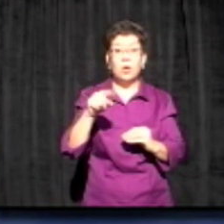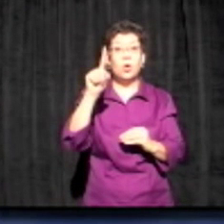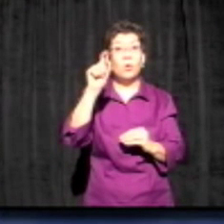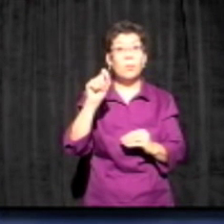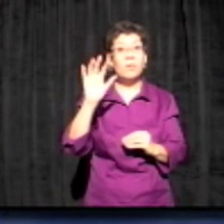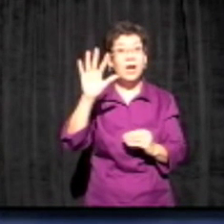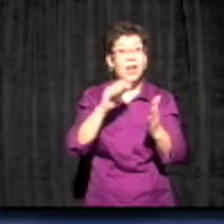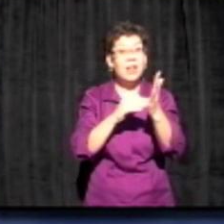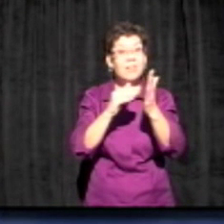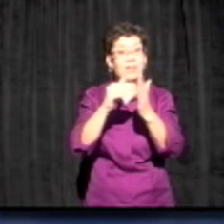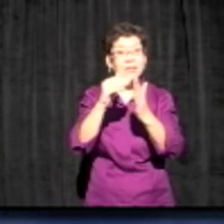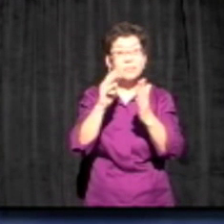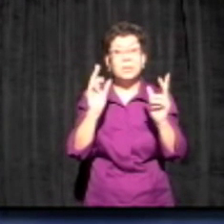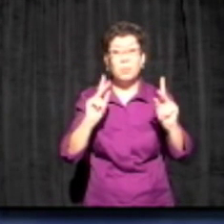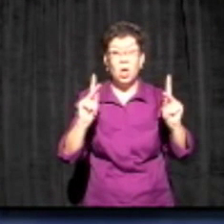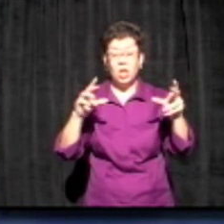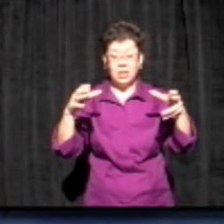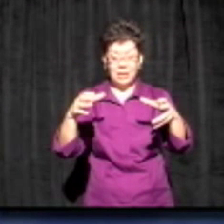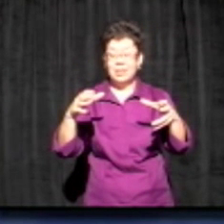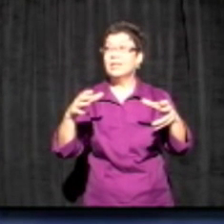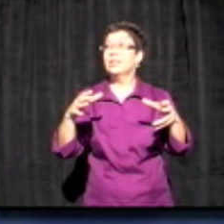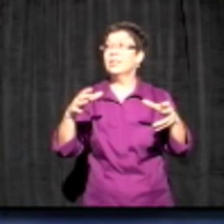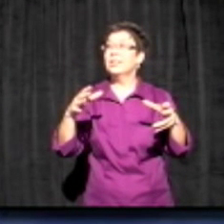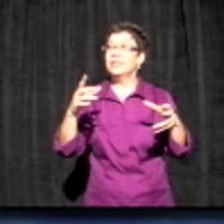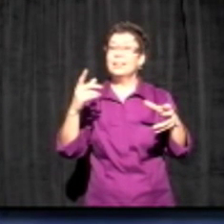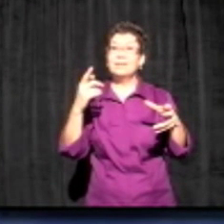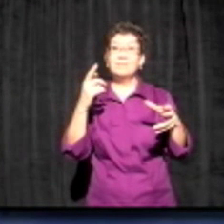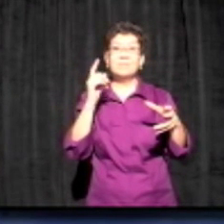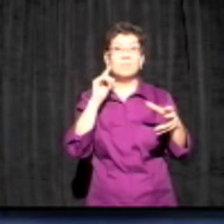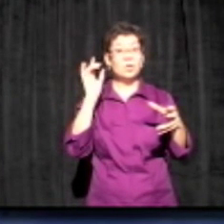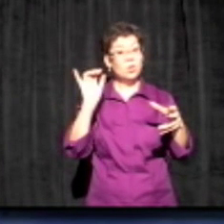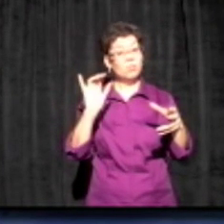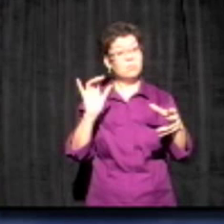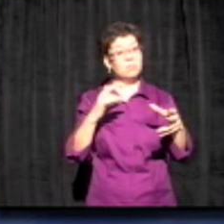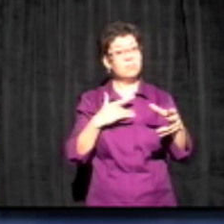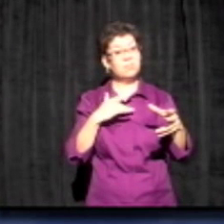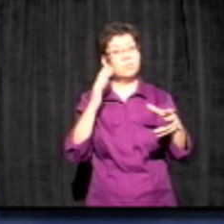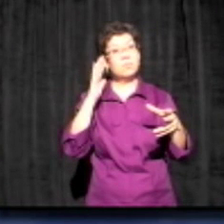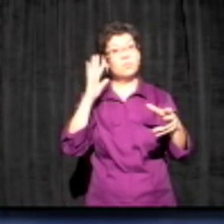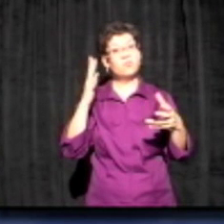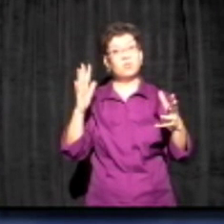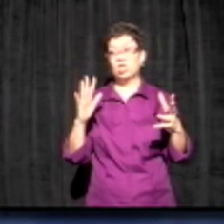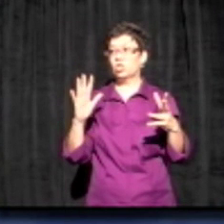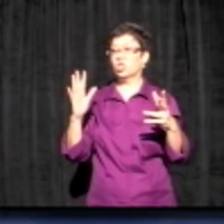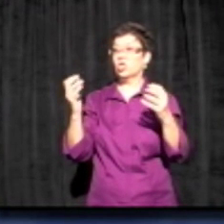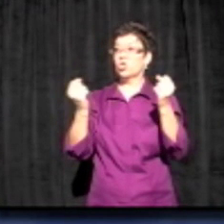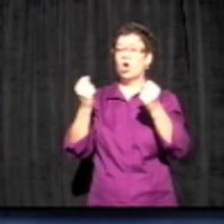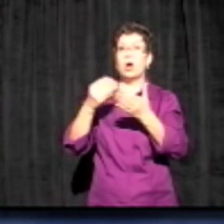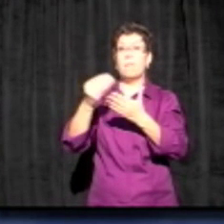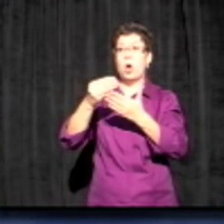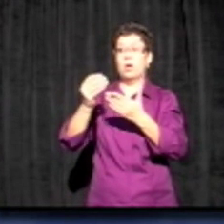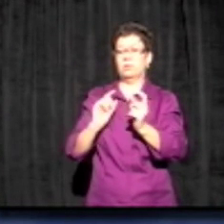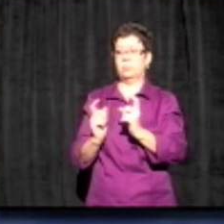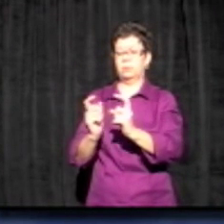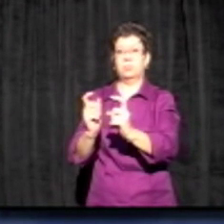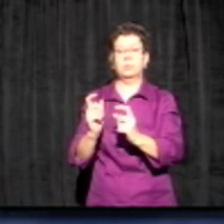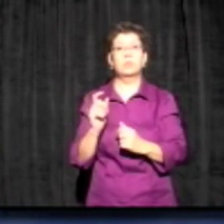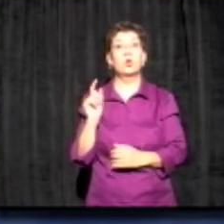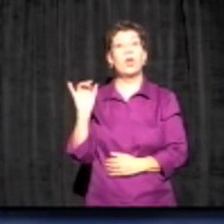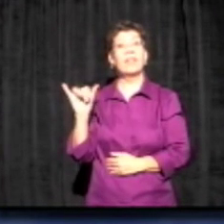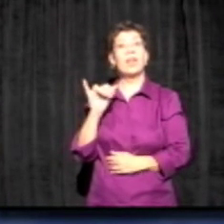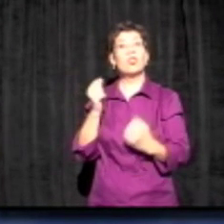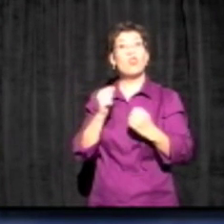1.5 million people own an adapted vehicle or lease an adapted vehicle in the United States. We started this